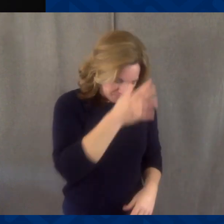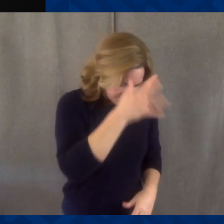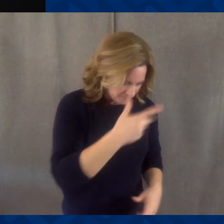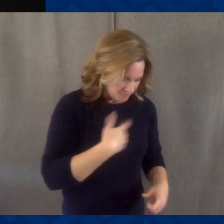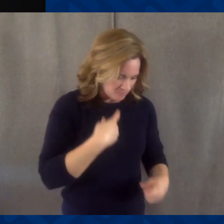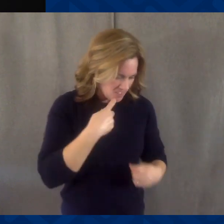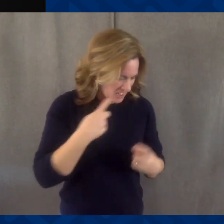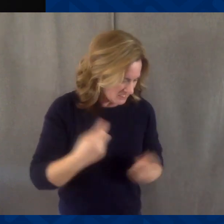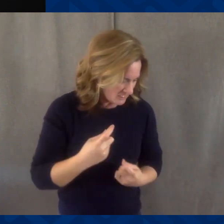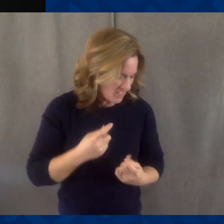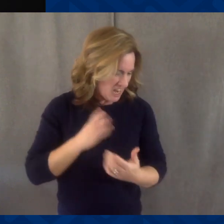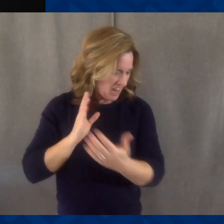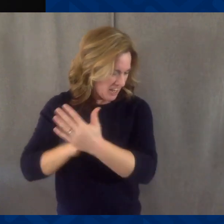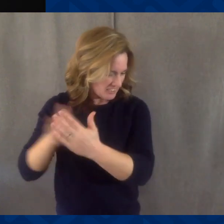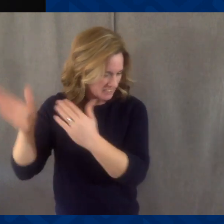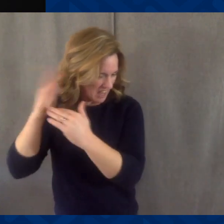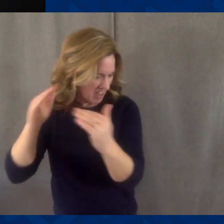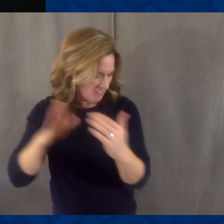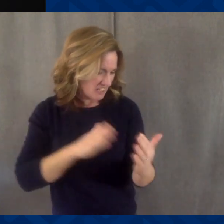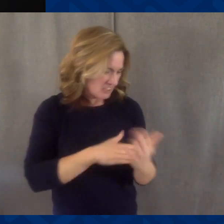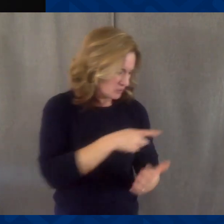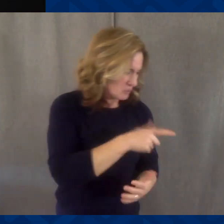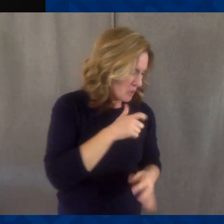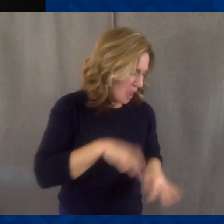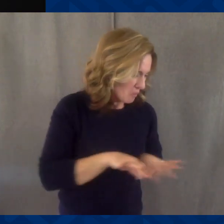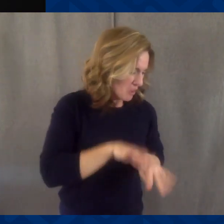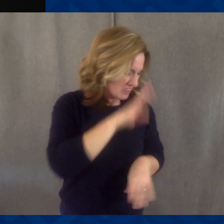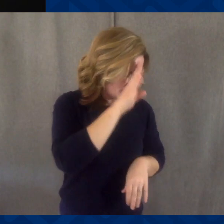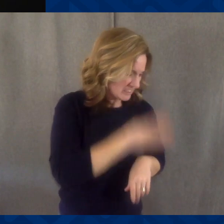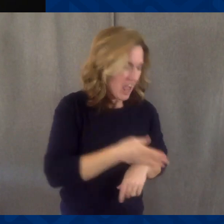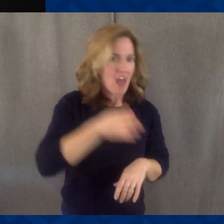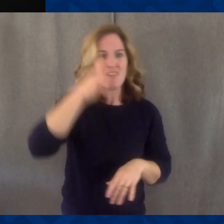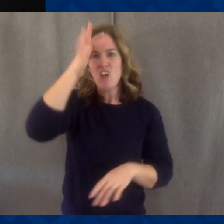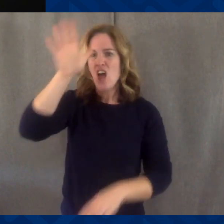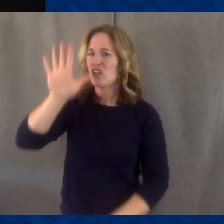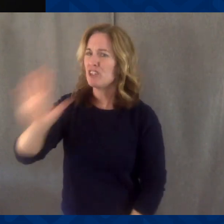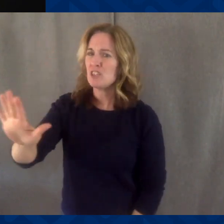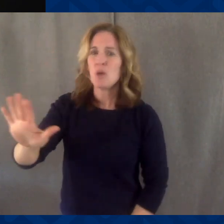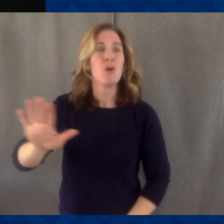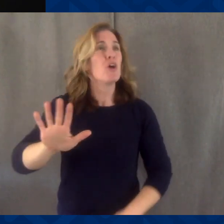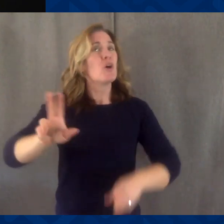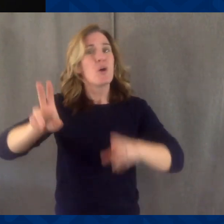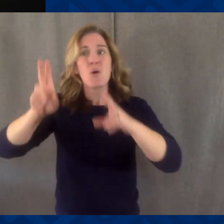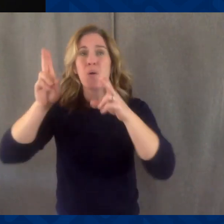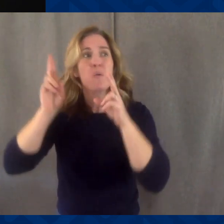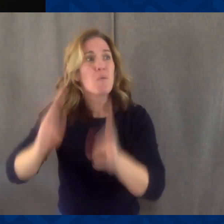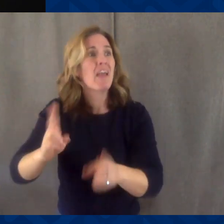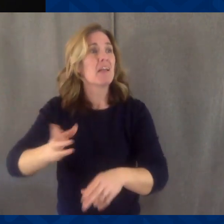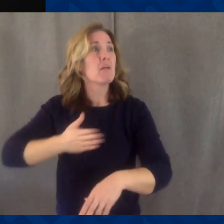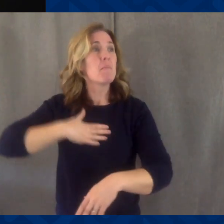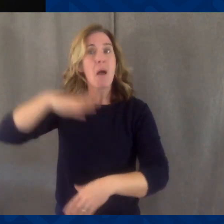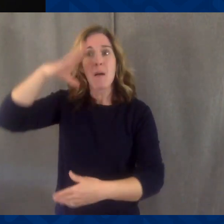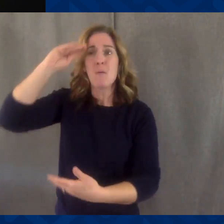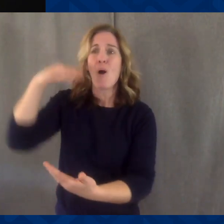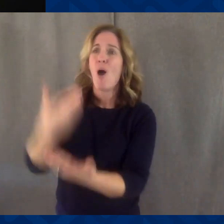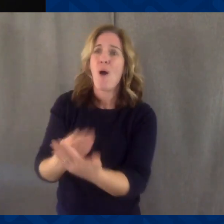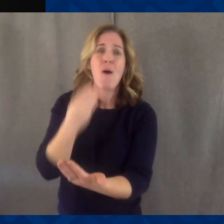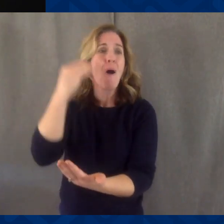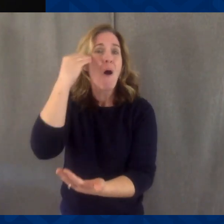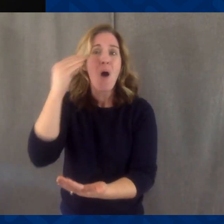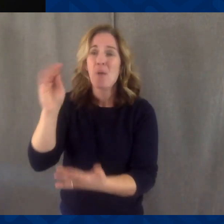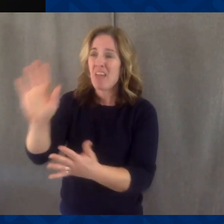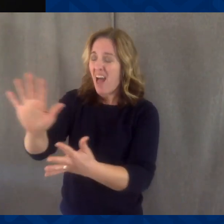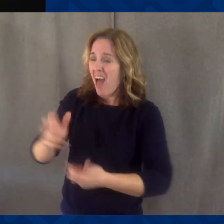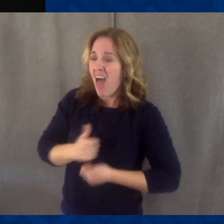against heaven and against you. I'm not worthy to be called your son." And the father says, "Quick! My boy is home." He says, "Son, I don't need all